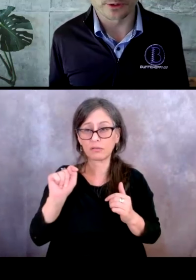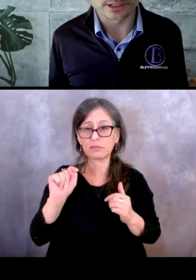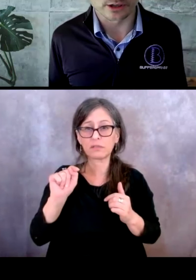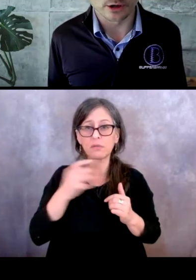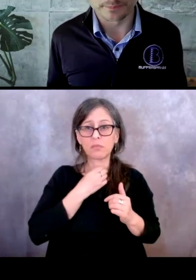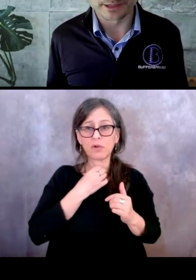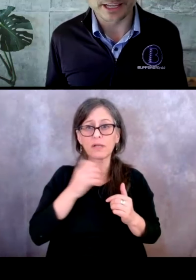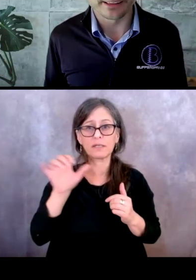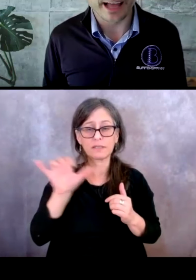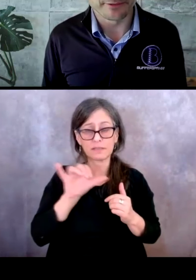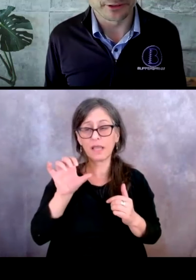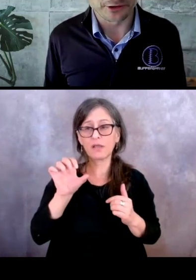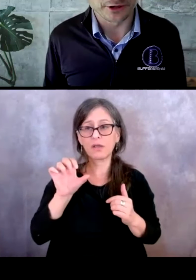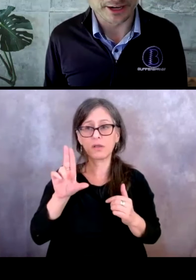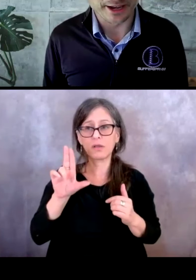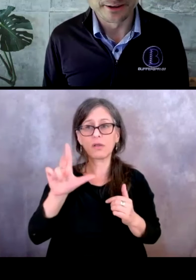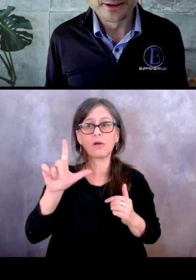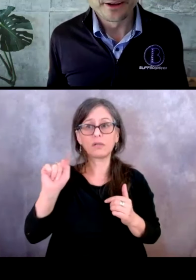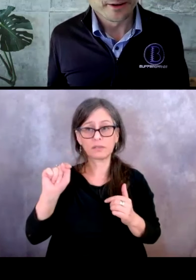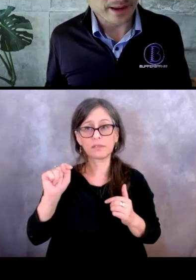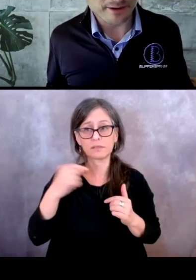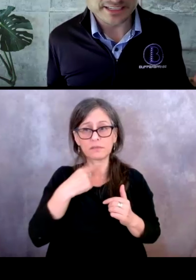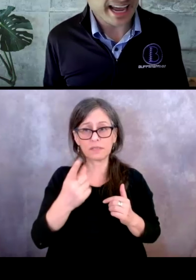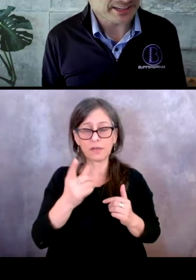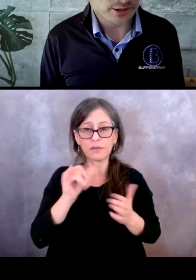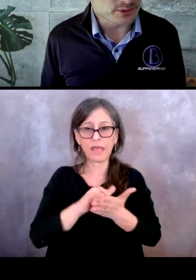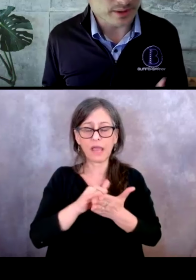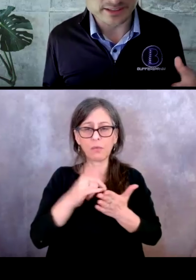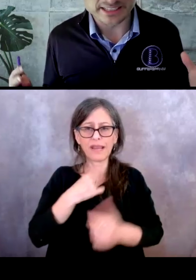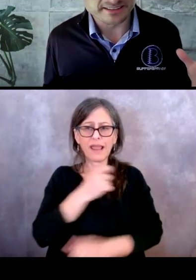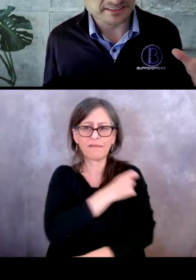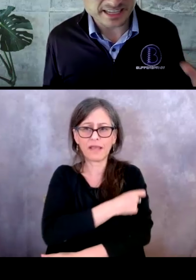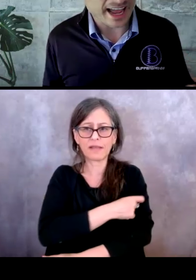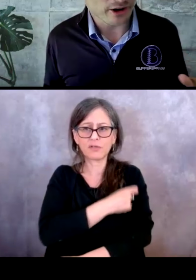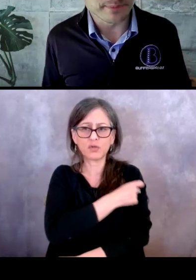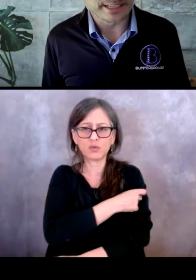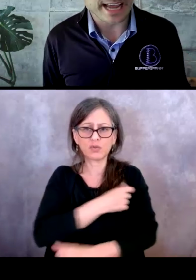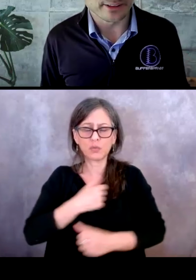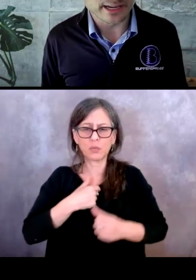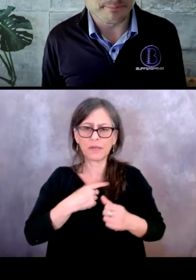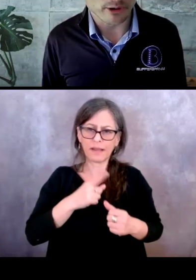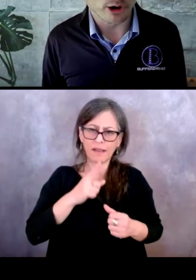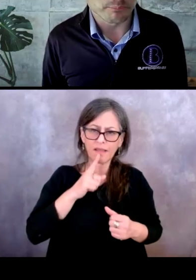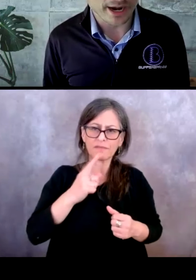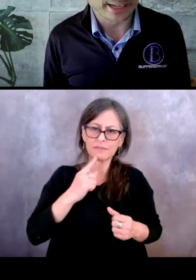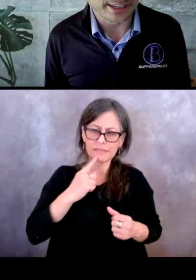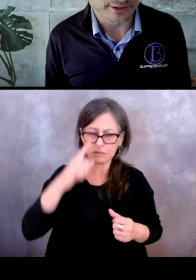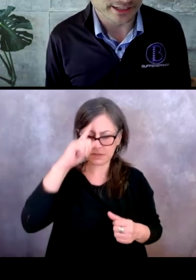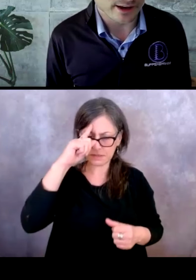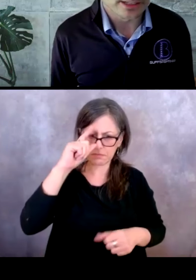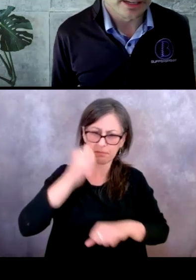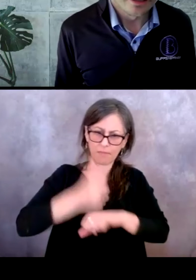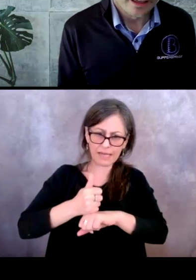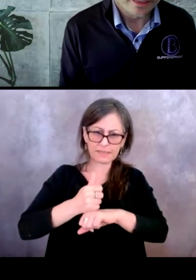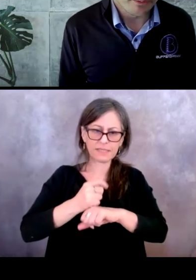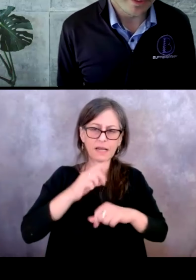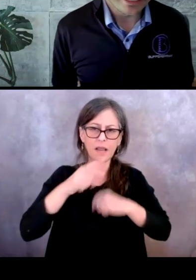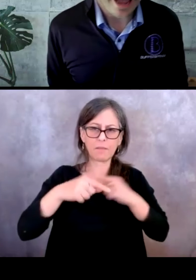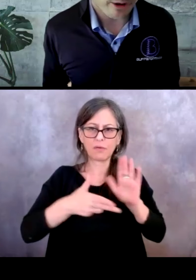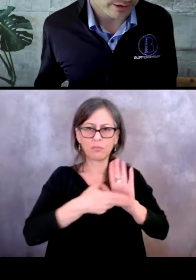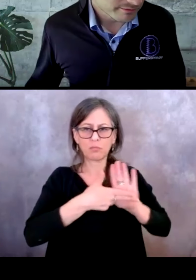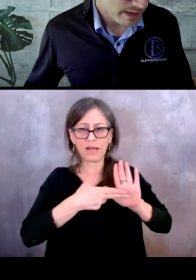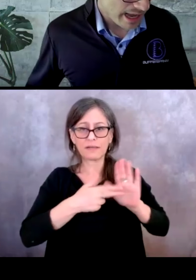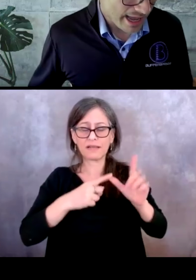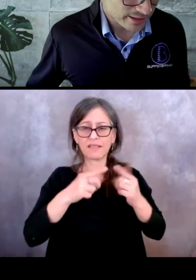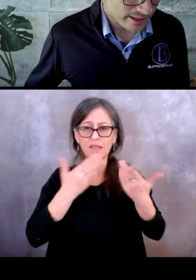Marine Corps is a cult. I'm going to say it live on the call today. We have tattoos, we have this diehard mentality about our brand and everything else. Then when we